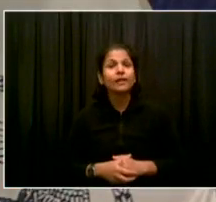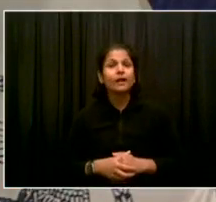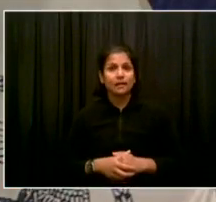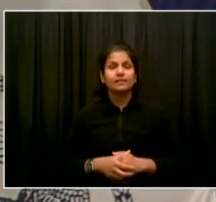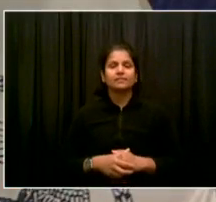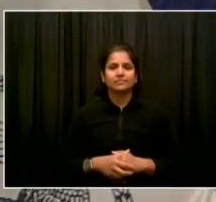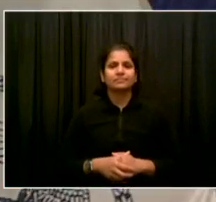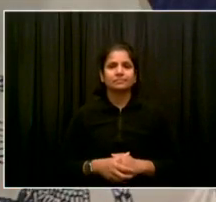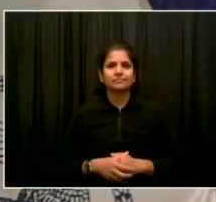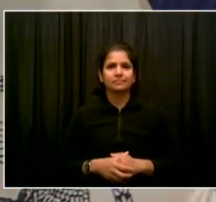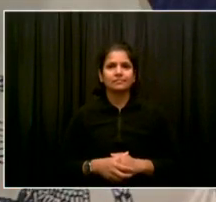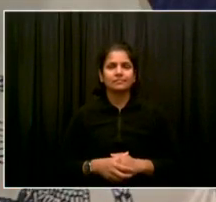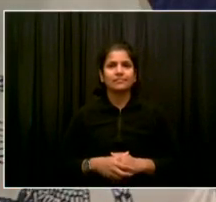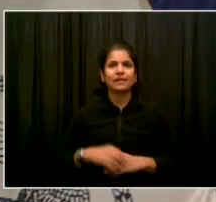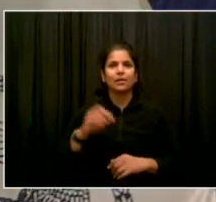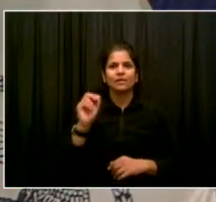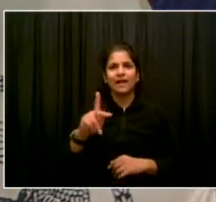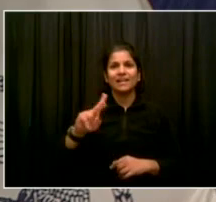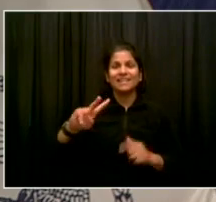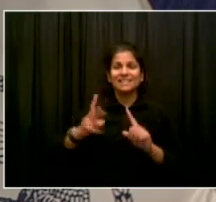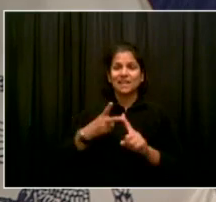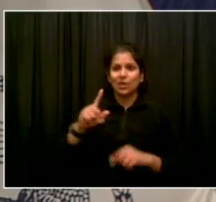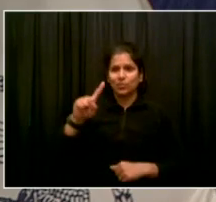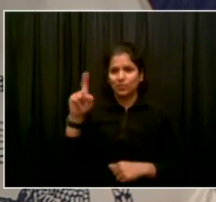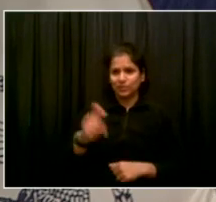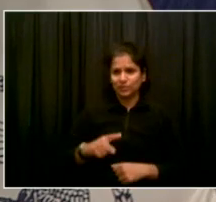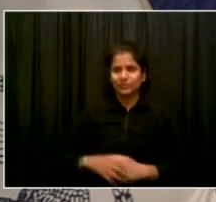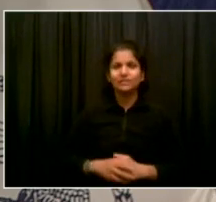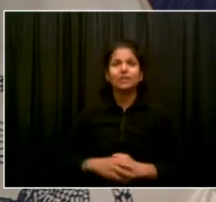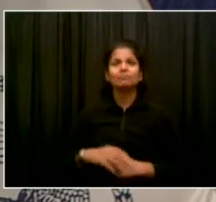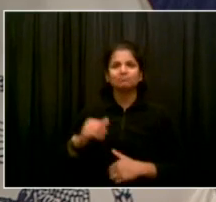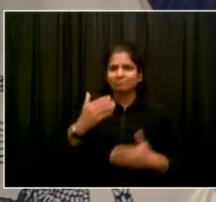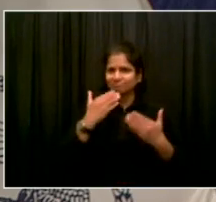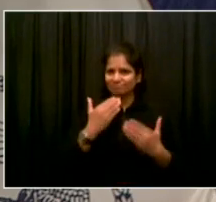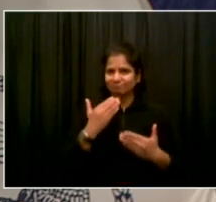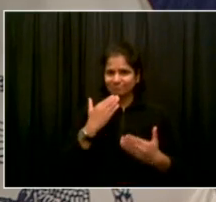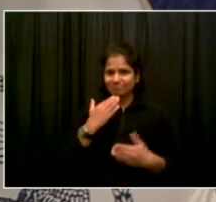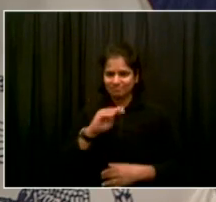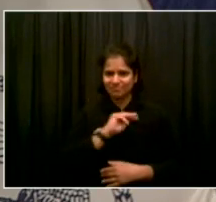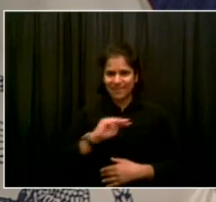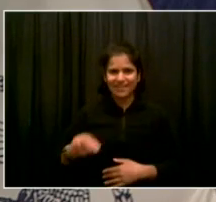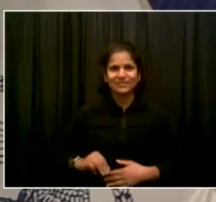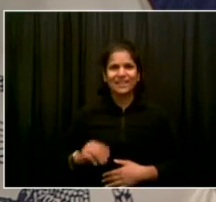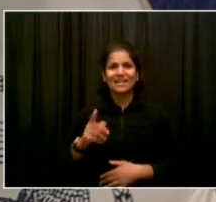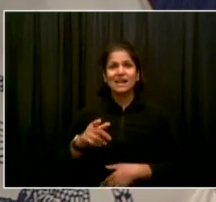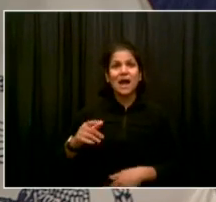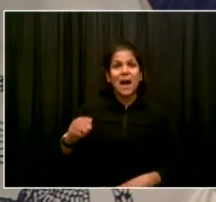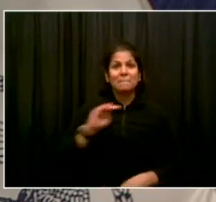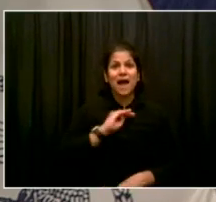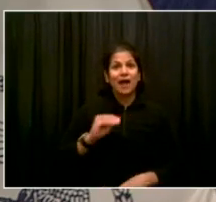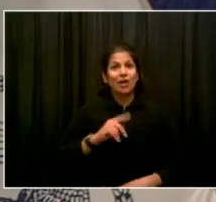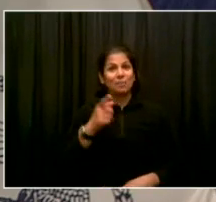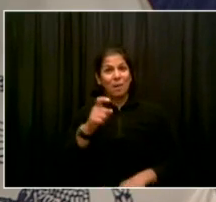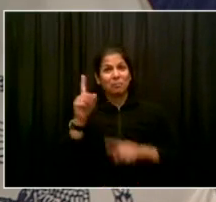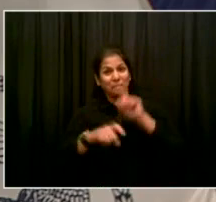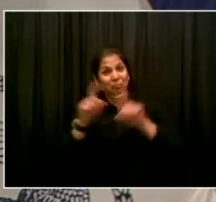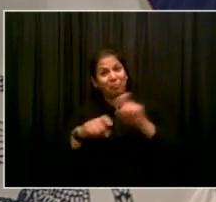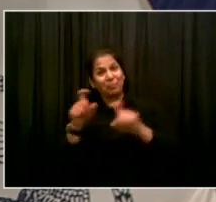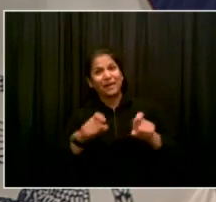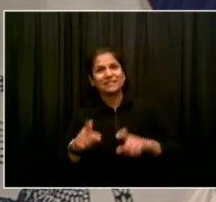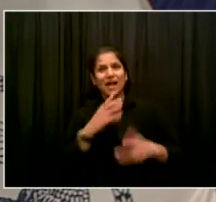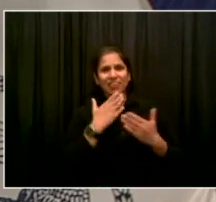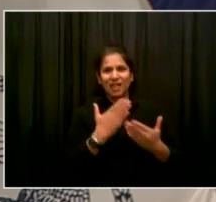Thanks for the several follow-up questions on my behalf, Mr. Mayor. I appreciate that. I'm like, I want adjunct status today. I